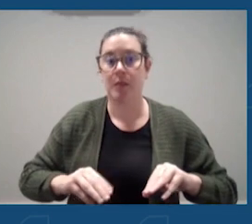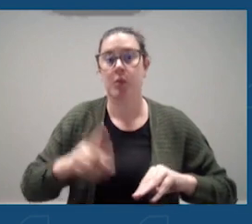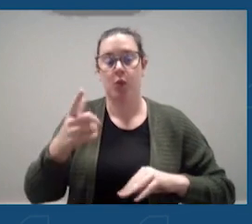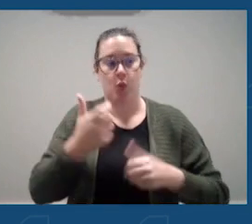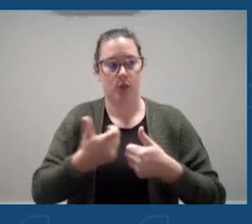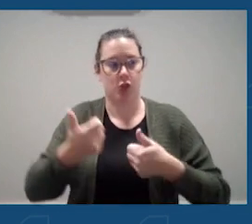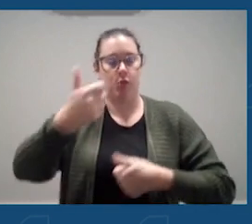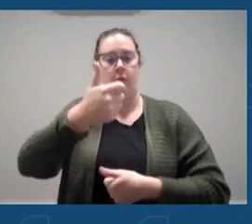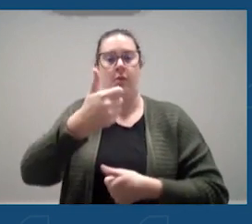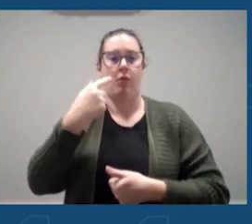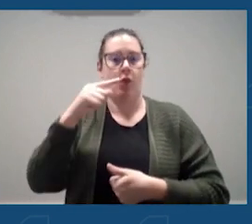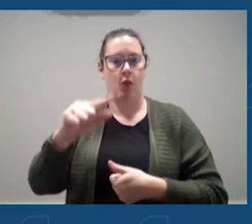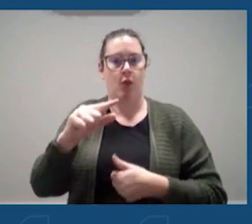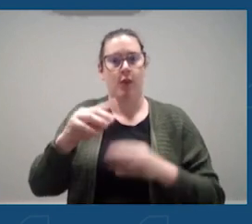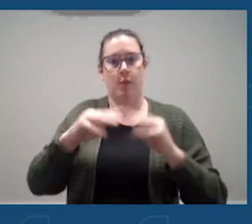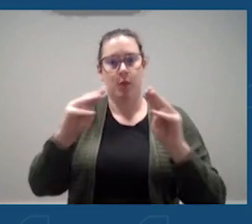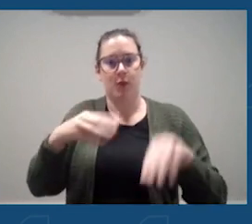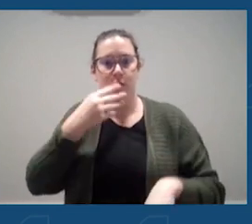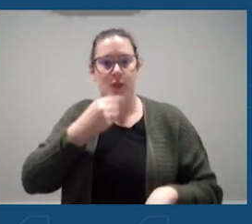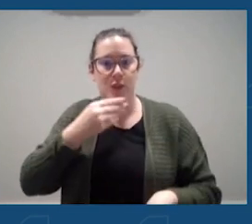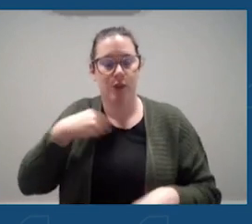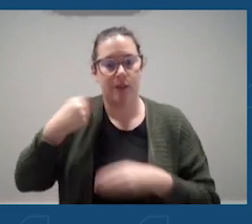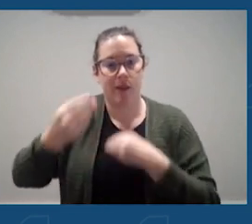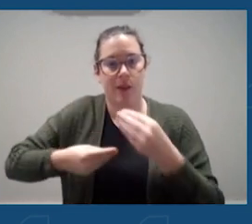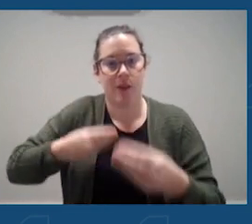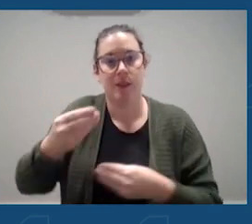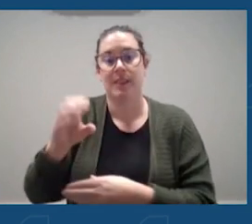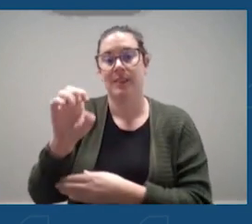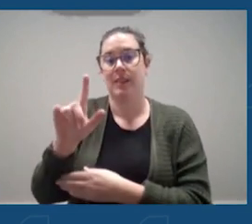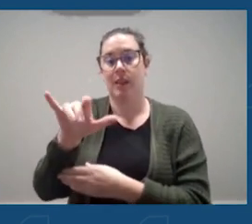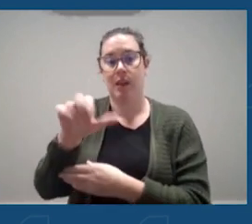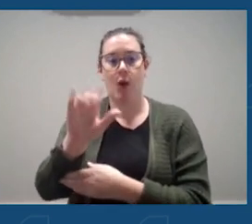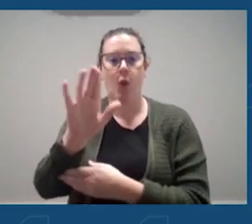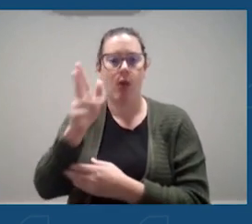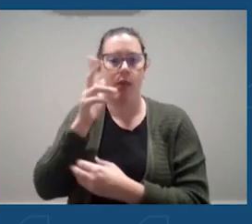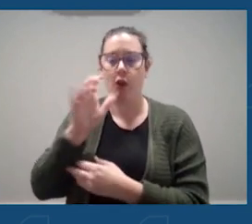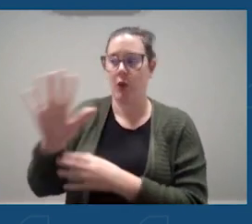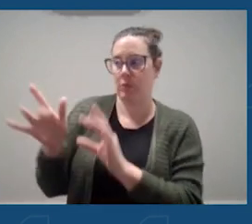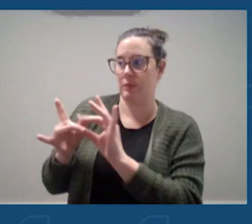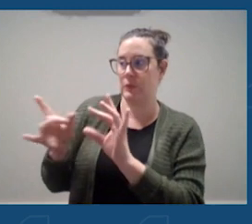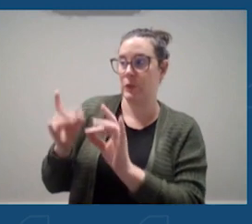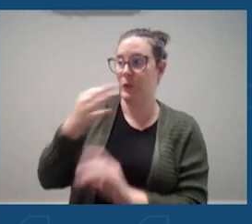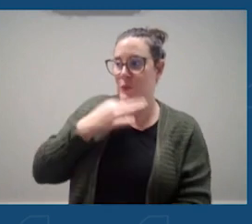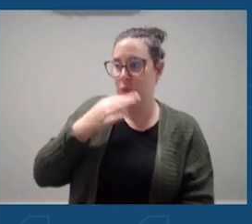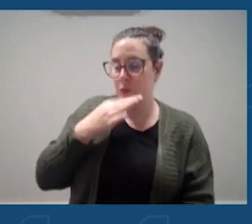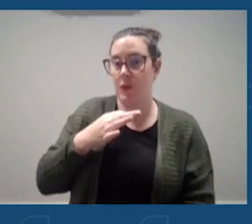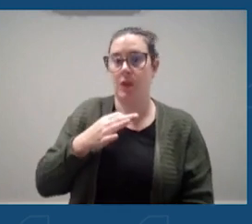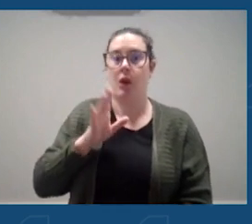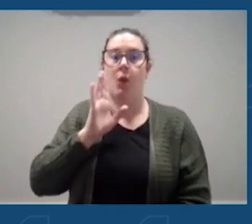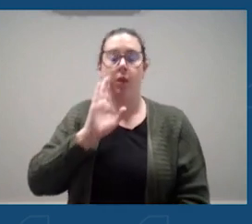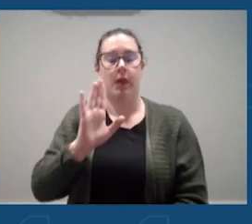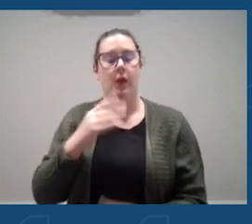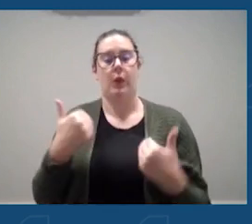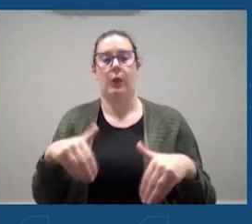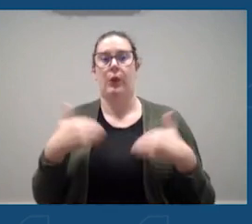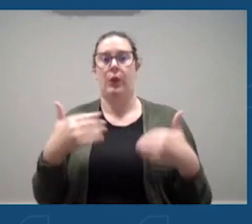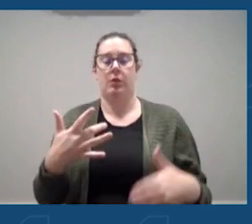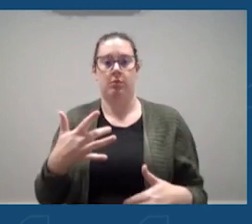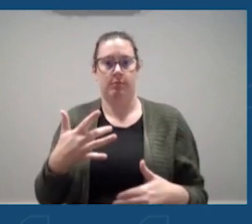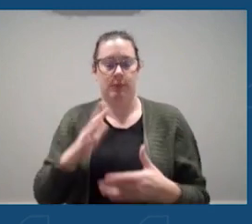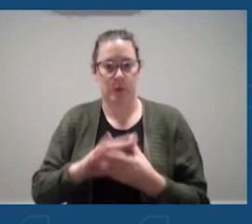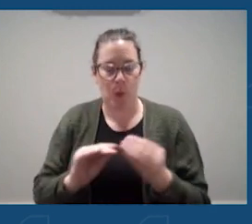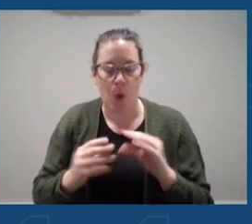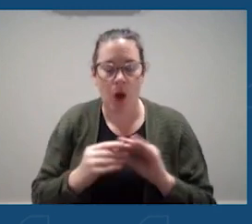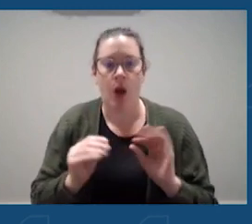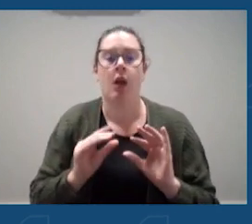Heritage. Cecilia Kenner, we're going to hear from you in a couple minutes, and this is going to be a heck of a story. I know this, and I thank you